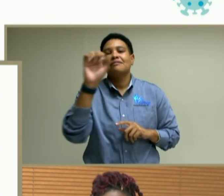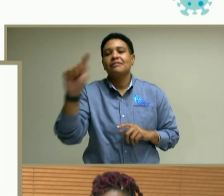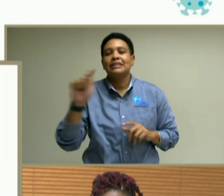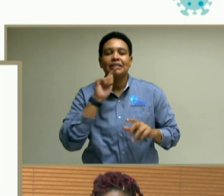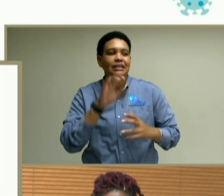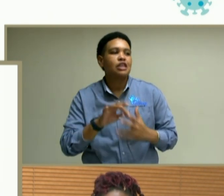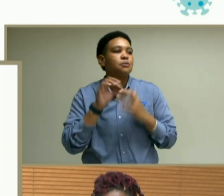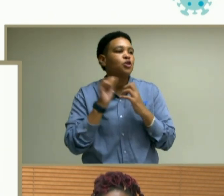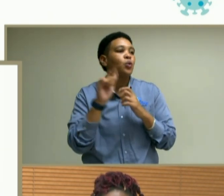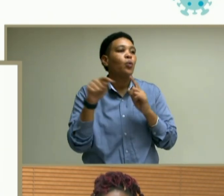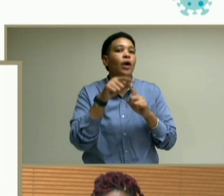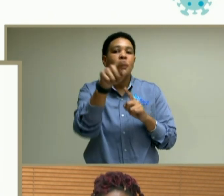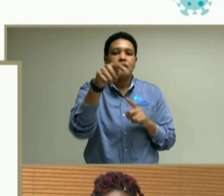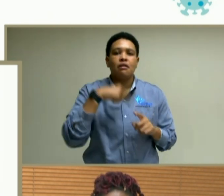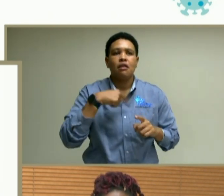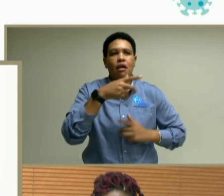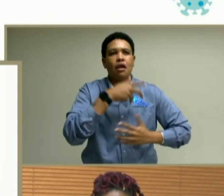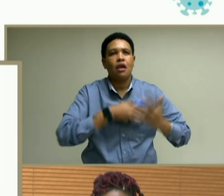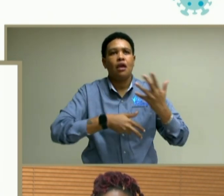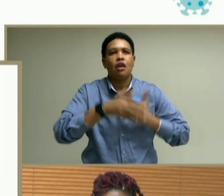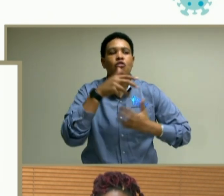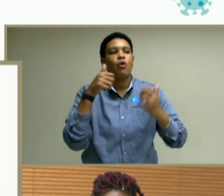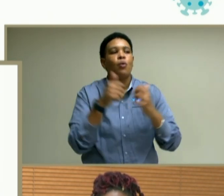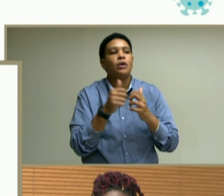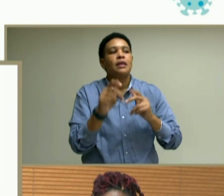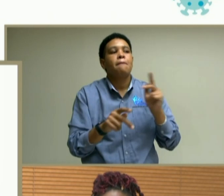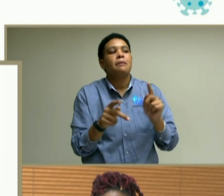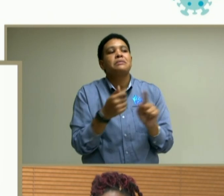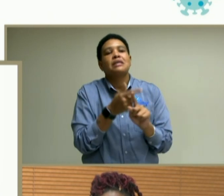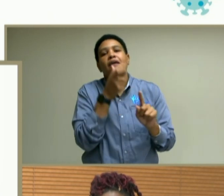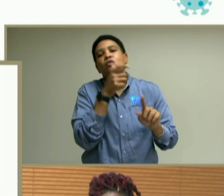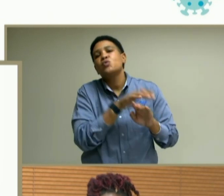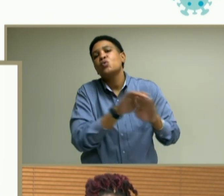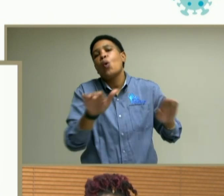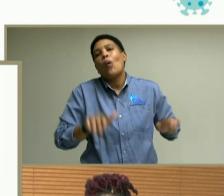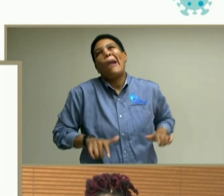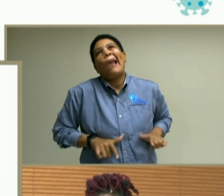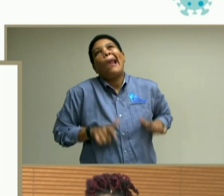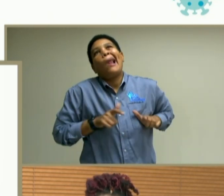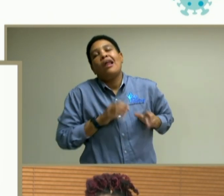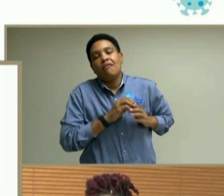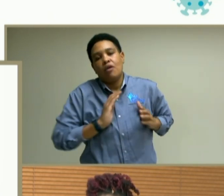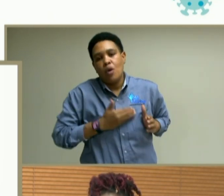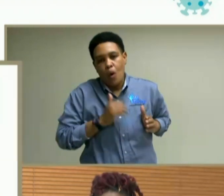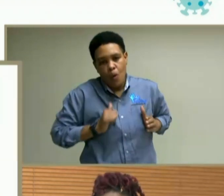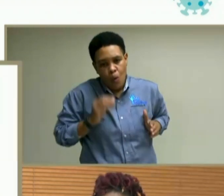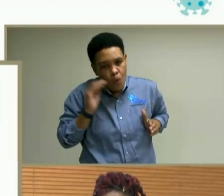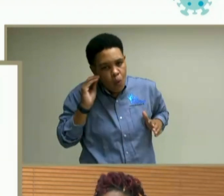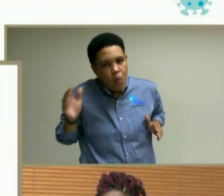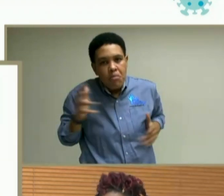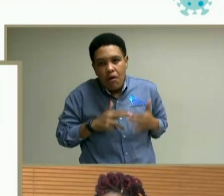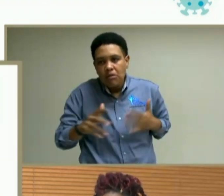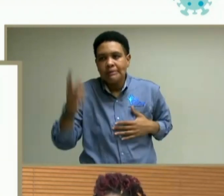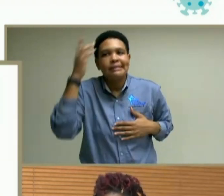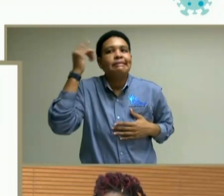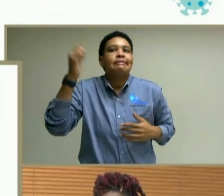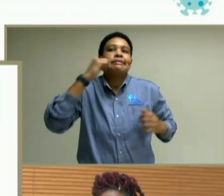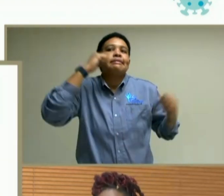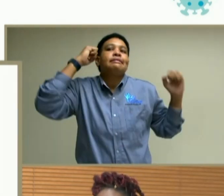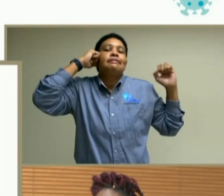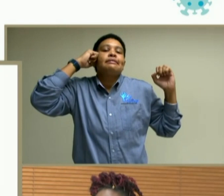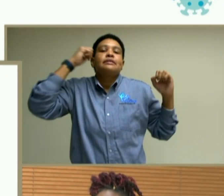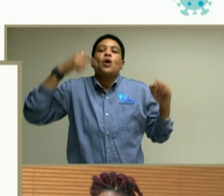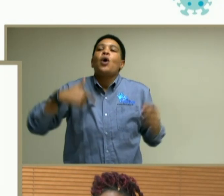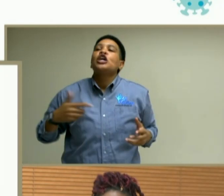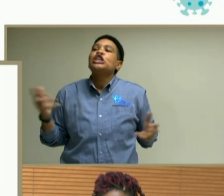when it is that we're interacting with persons who don't live within our own households. And make sure we have the mask